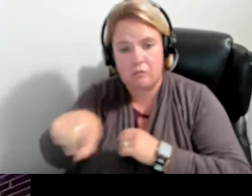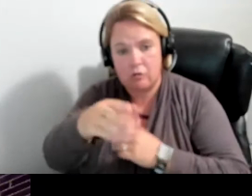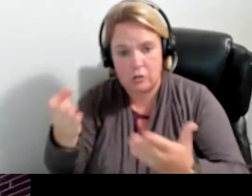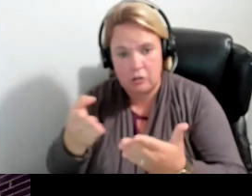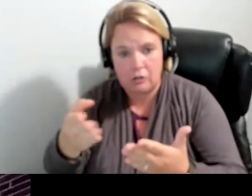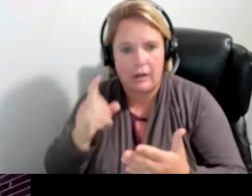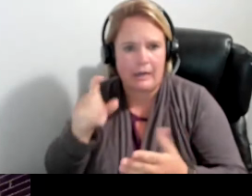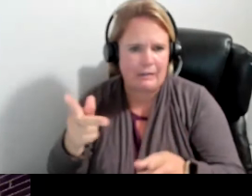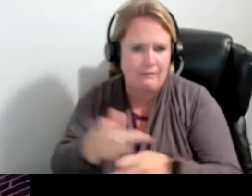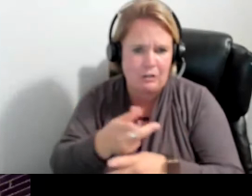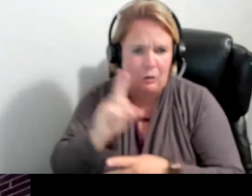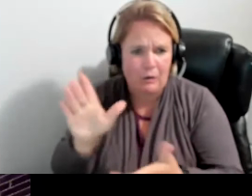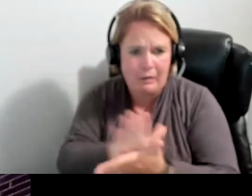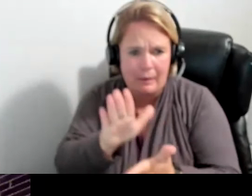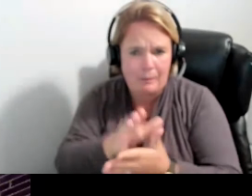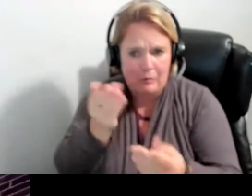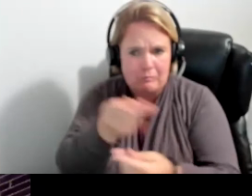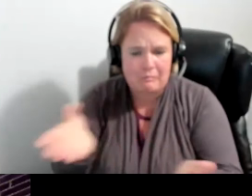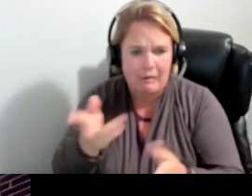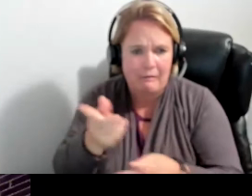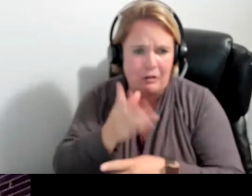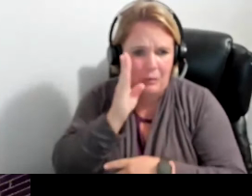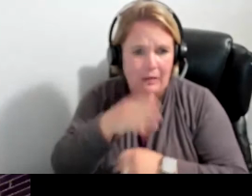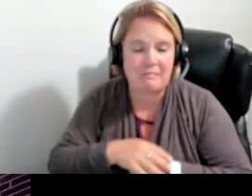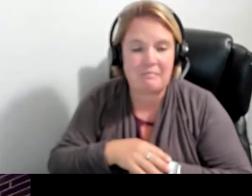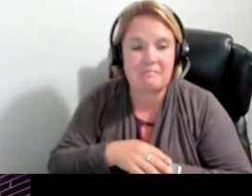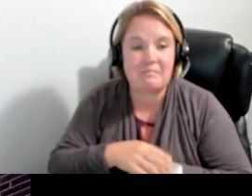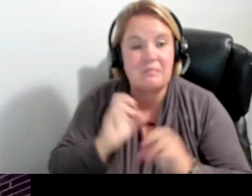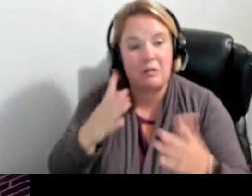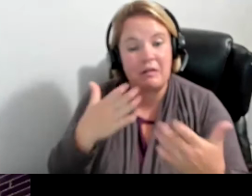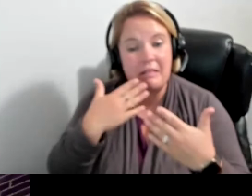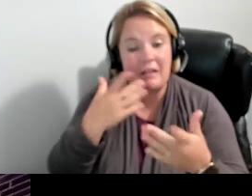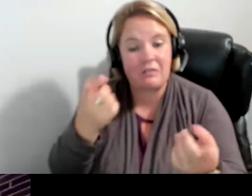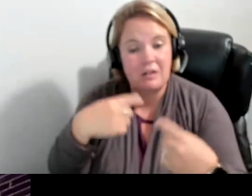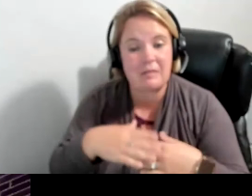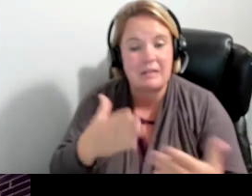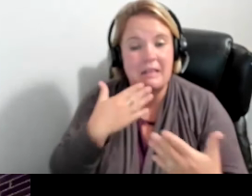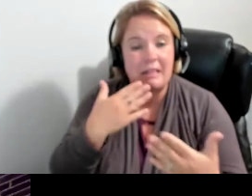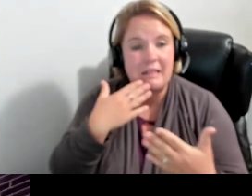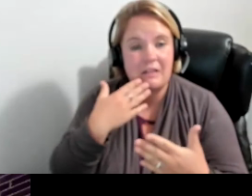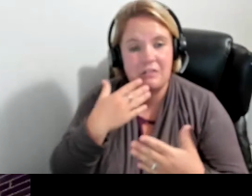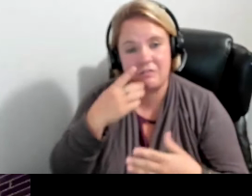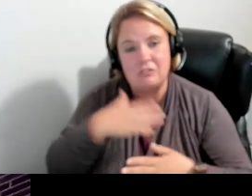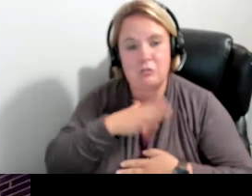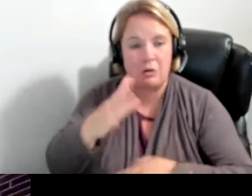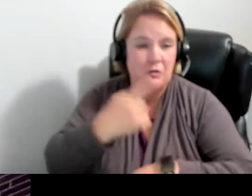the surveys are. So I'll get those right now. But yeah, thank you all very much and enjoy the rest of Flex Day.